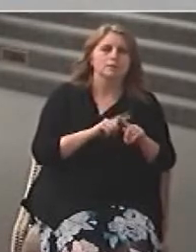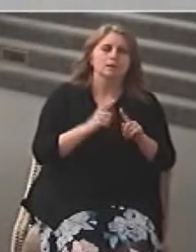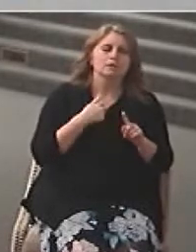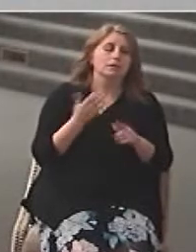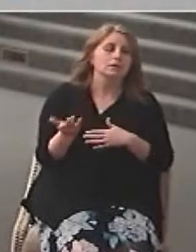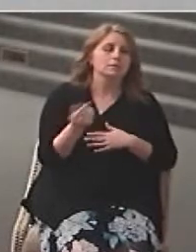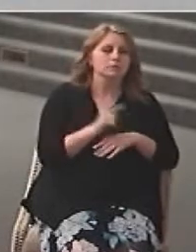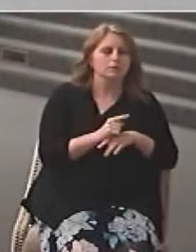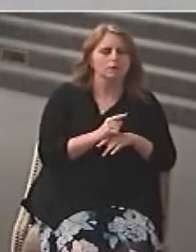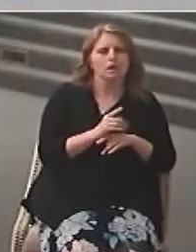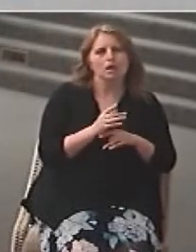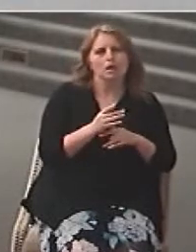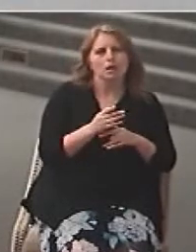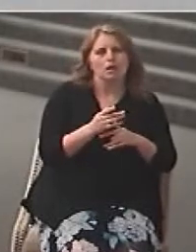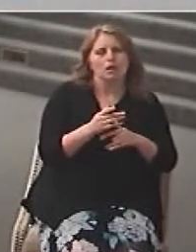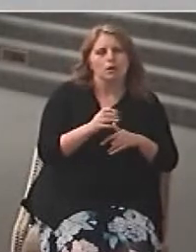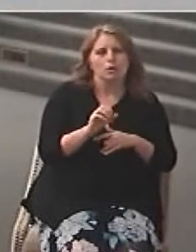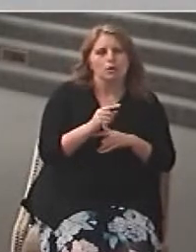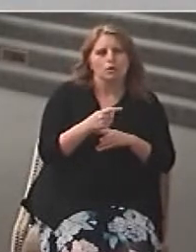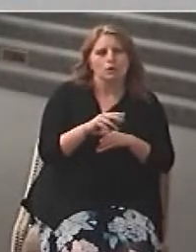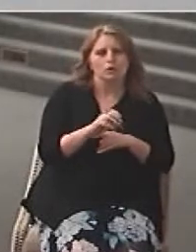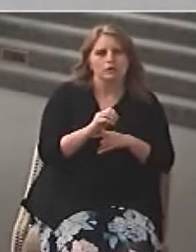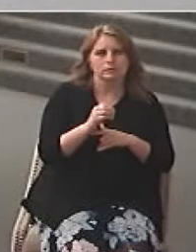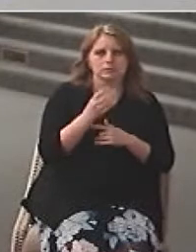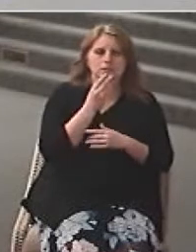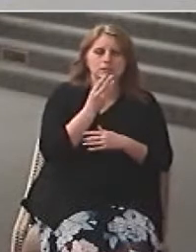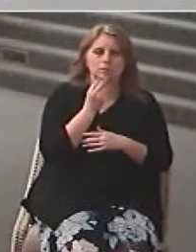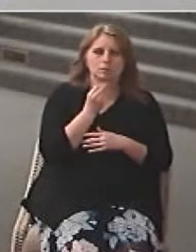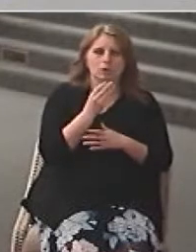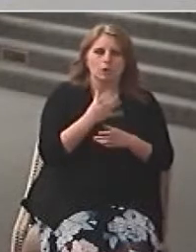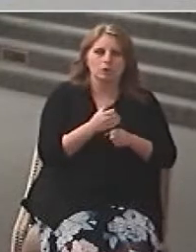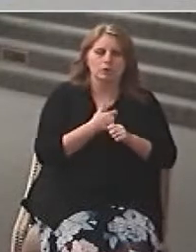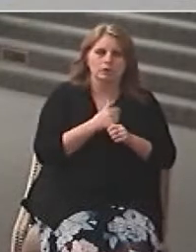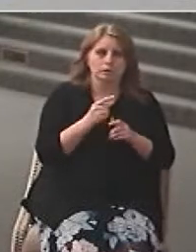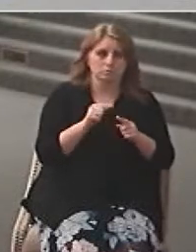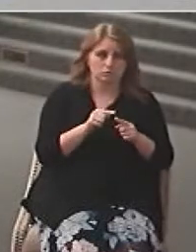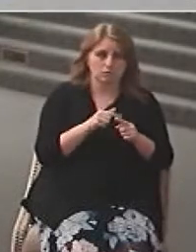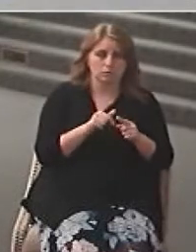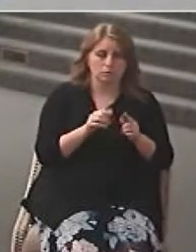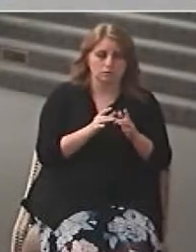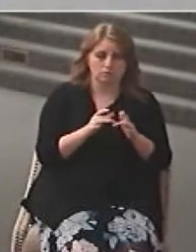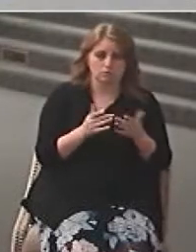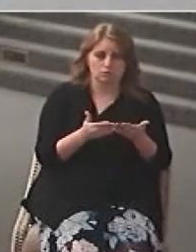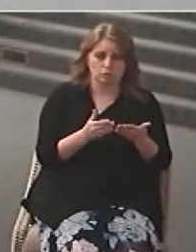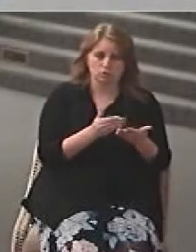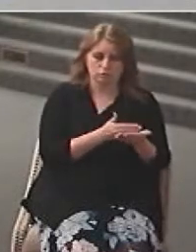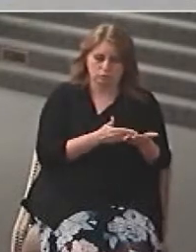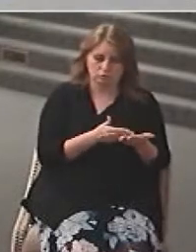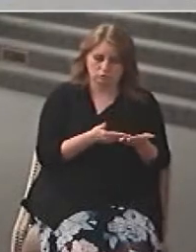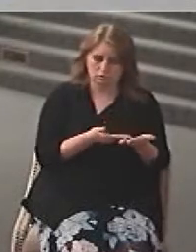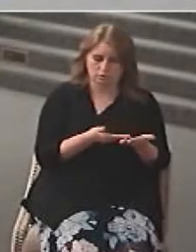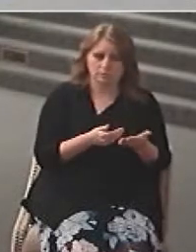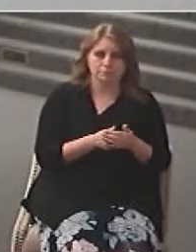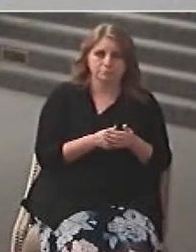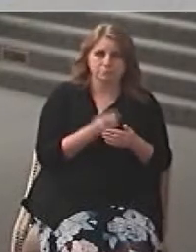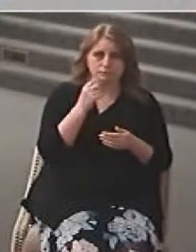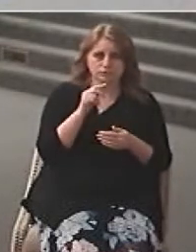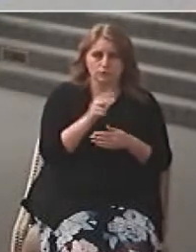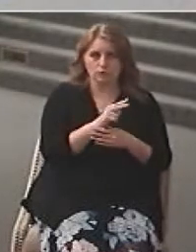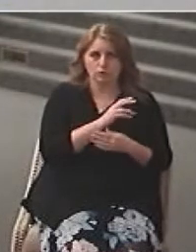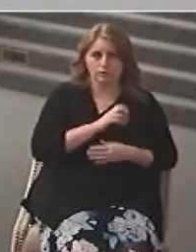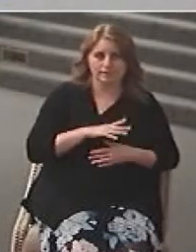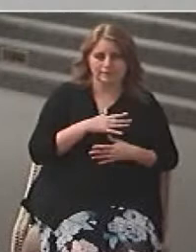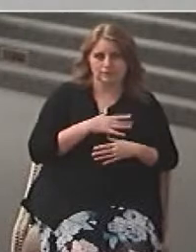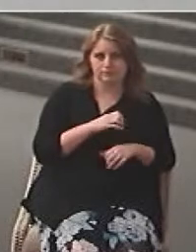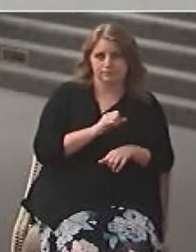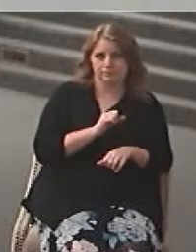and the Orthodox Hebrew still holds on to this portion of Scripture, but we see that Christ had to deal with